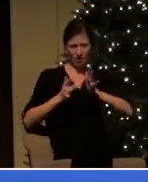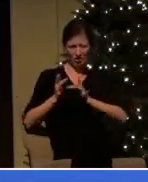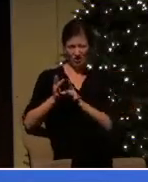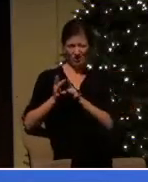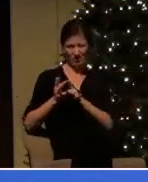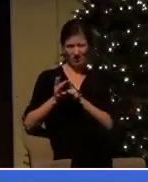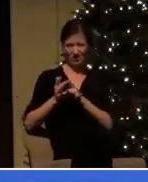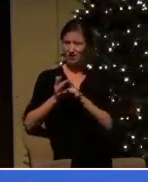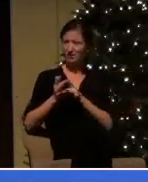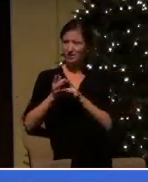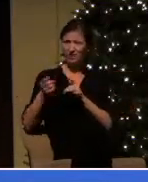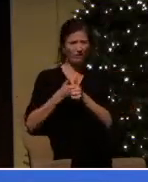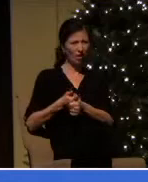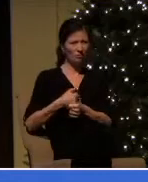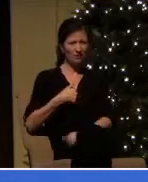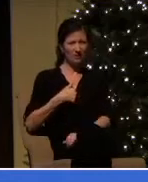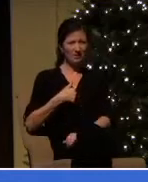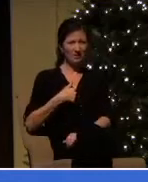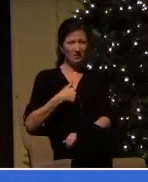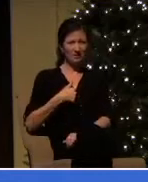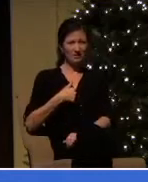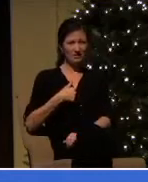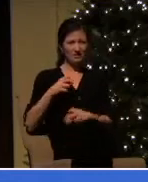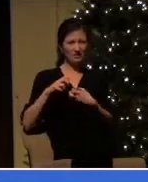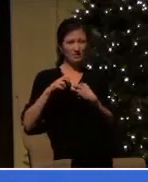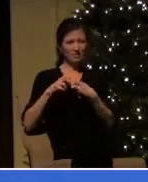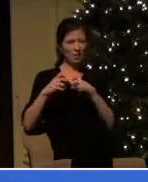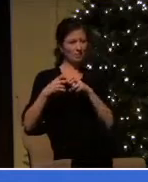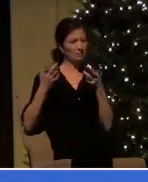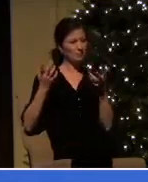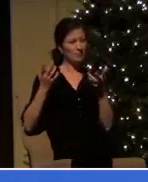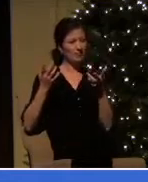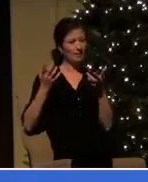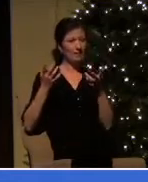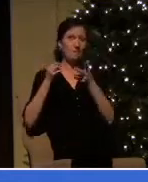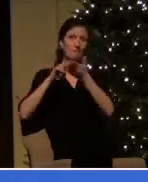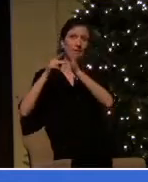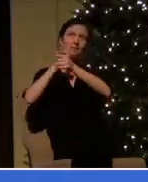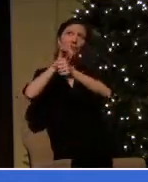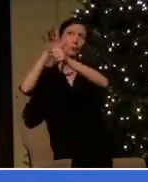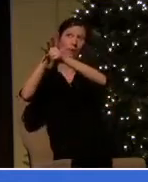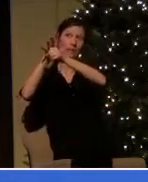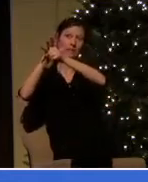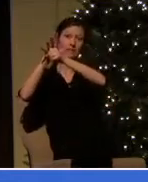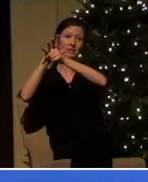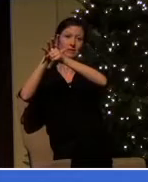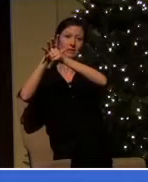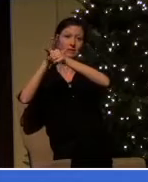here? Then the promise is also fulfilled in your life and in my